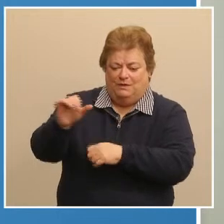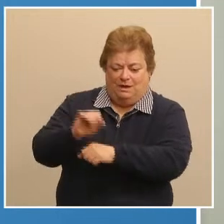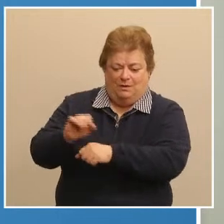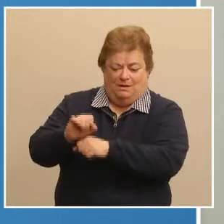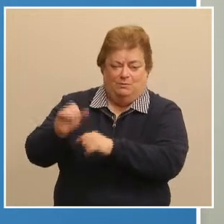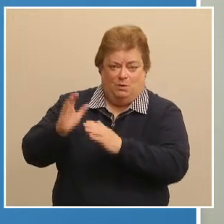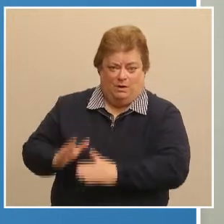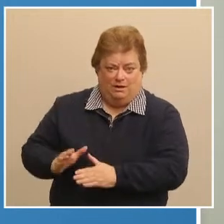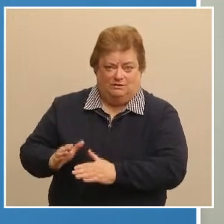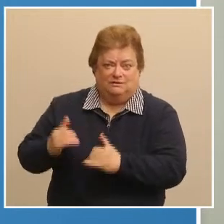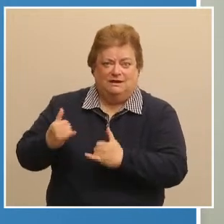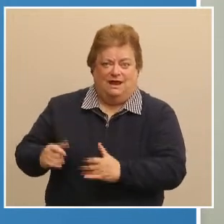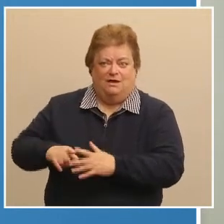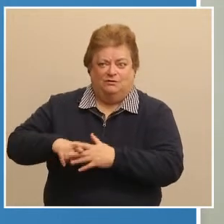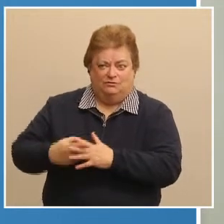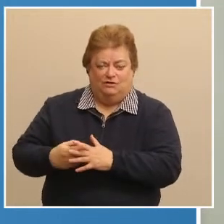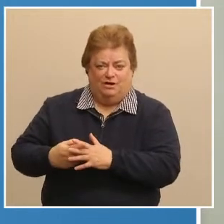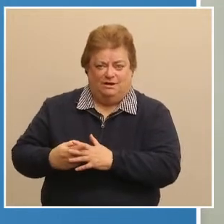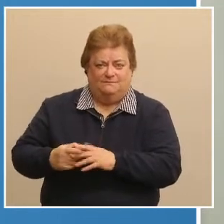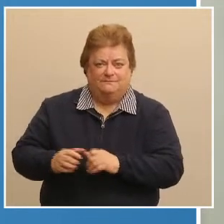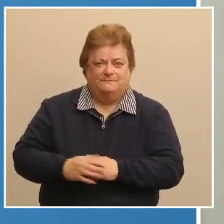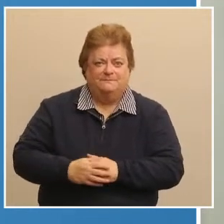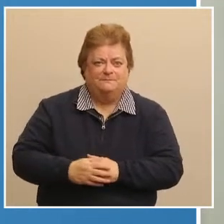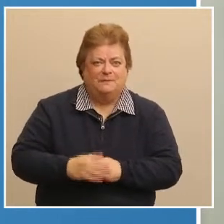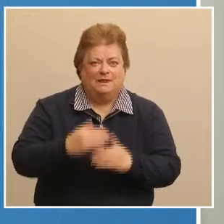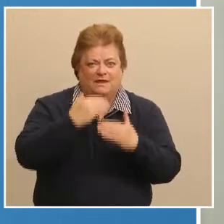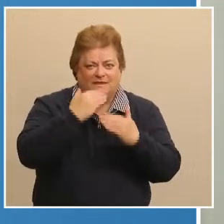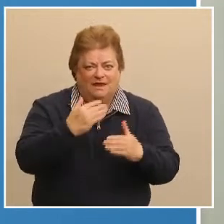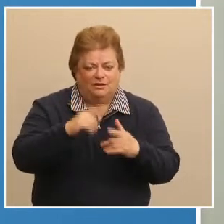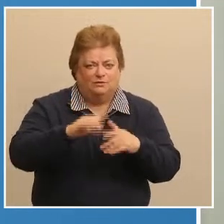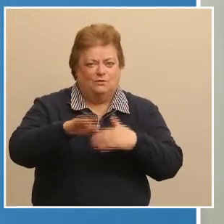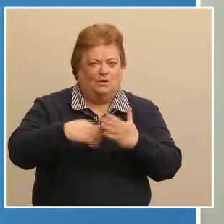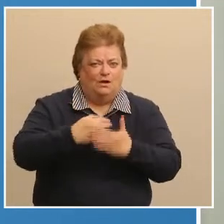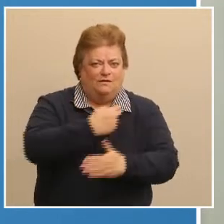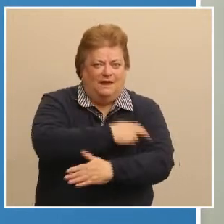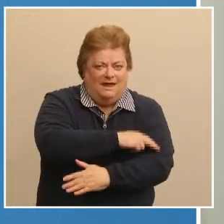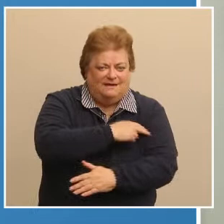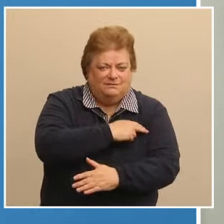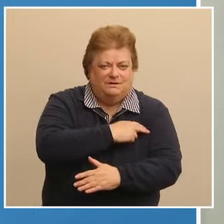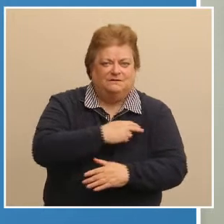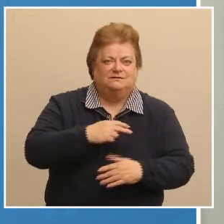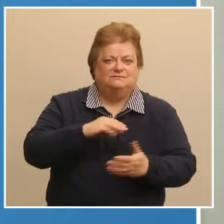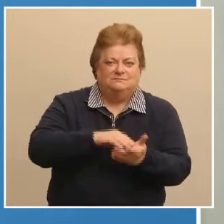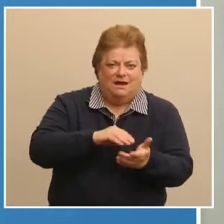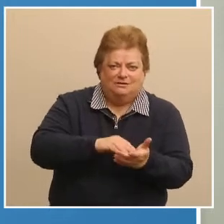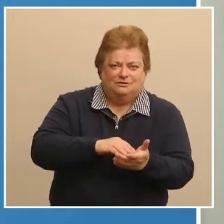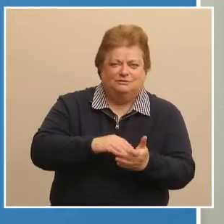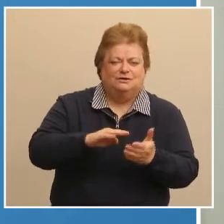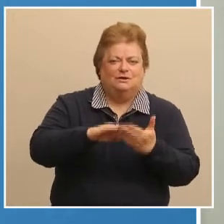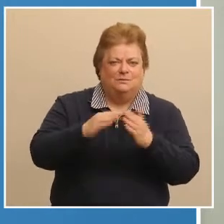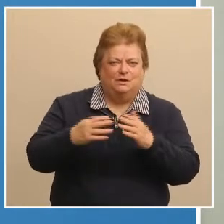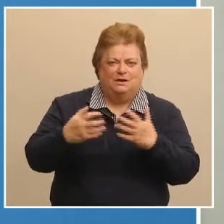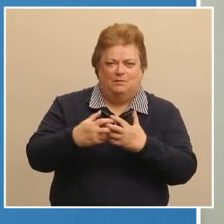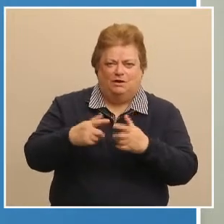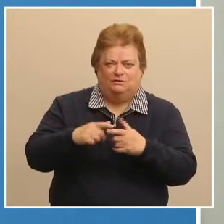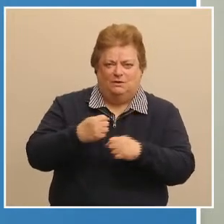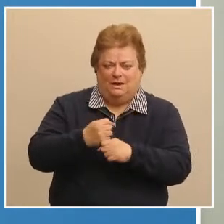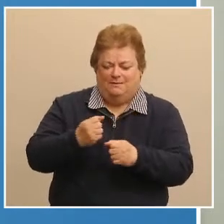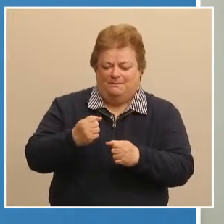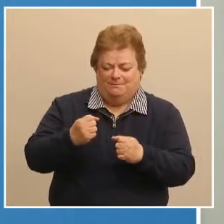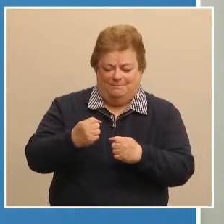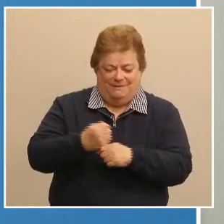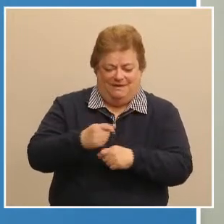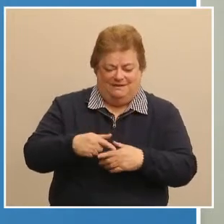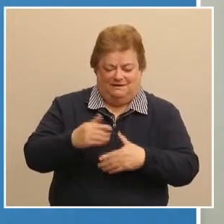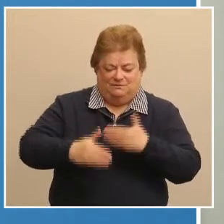starting today. So I just want to say thank you once again to all of our hospital, physician, and community partners for helping to make this progress